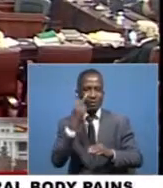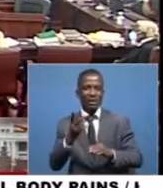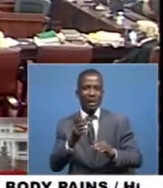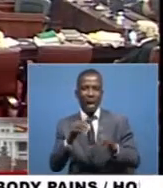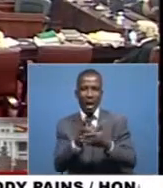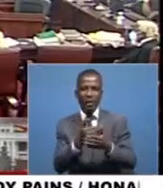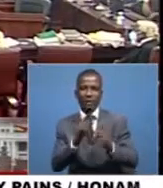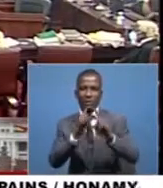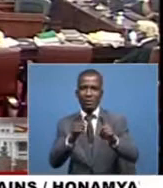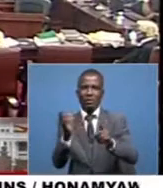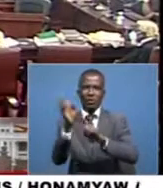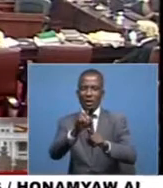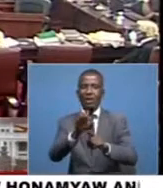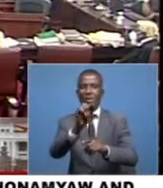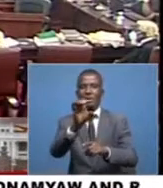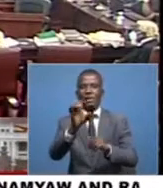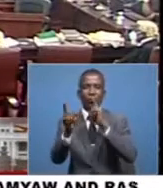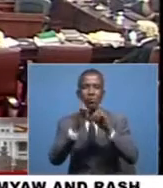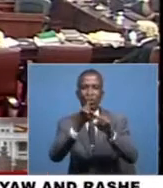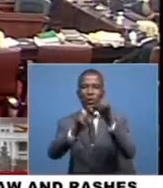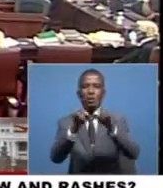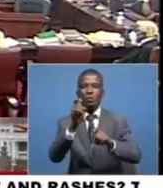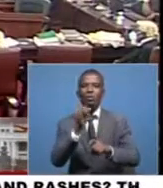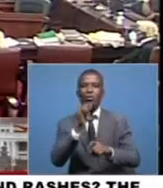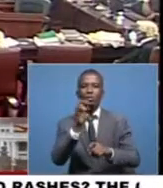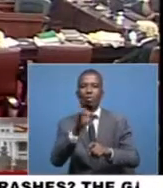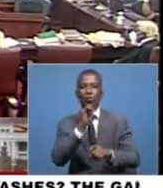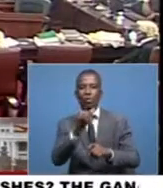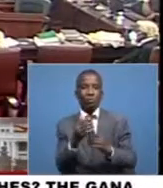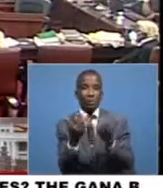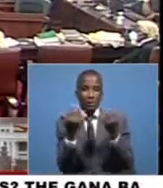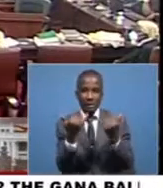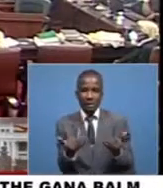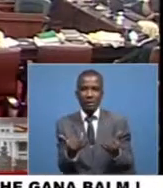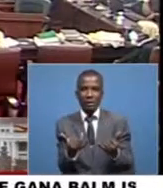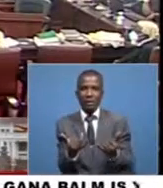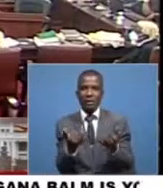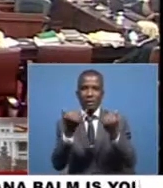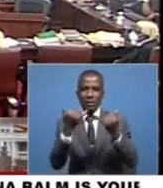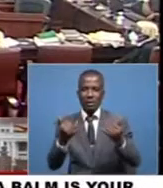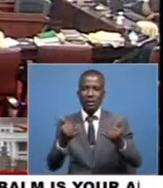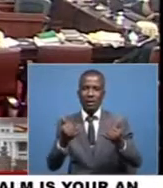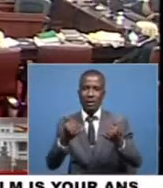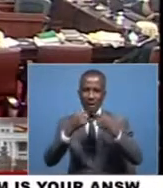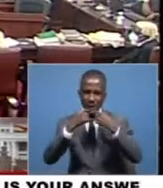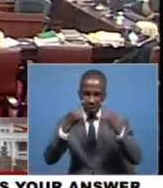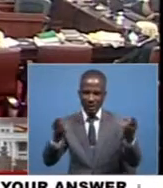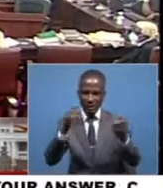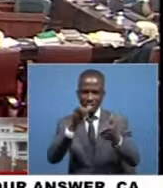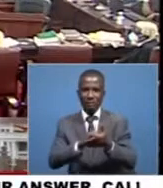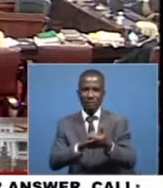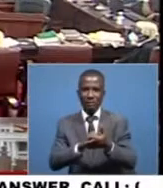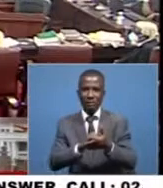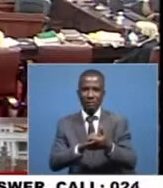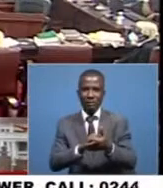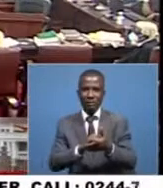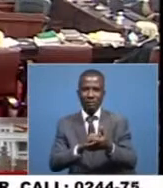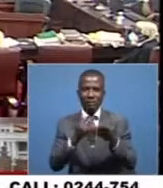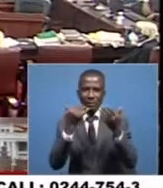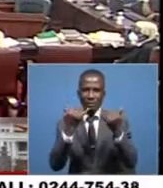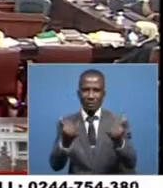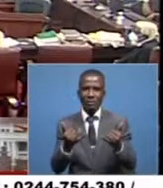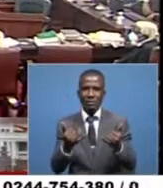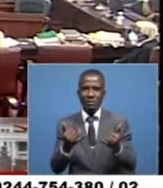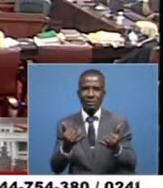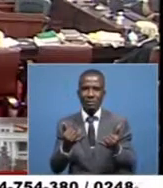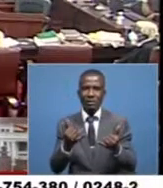respondent to enter the witness box to be cross-examined. Accordingly, we hereby overrule the objection raised by counsel for the petitioner against the decision